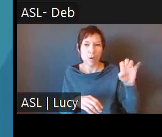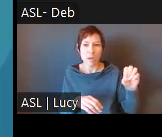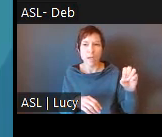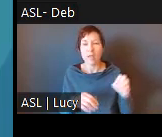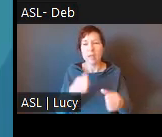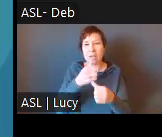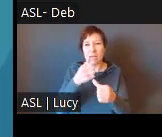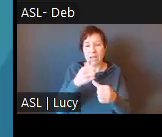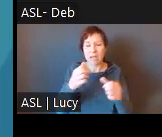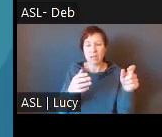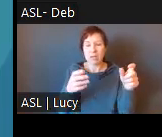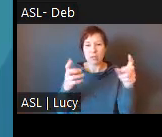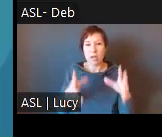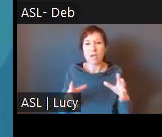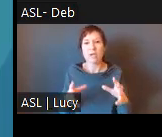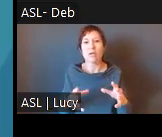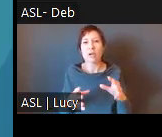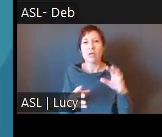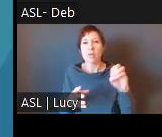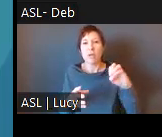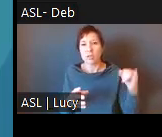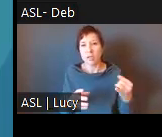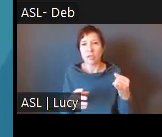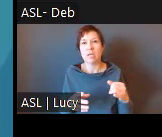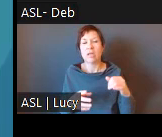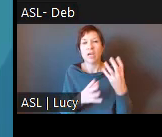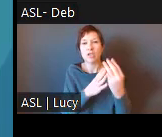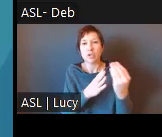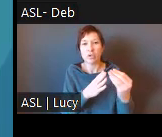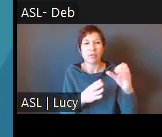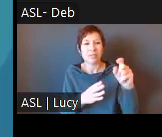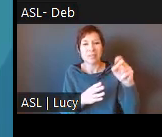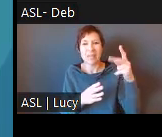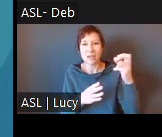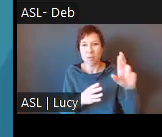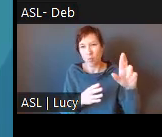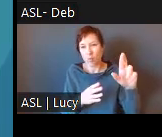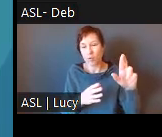External Stakeholder Coordination. And that address also appears in the chat.